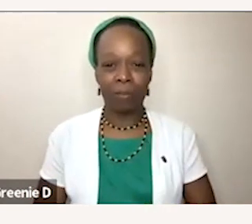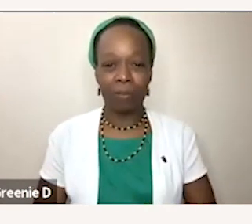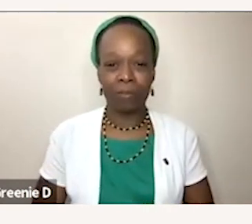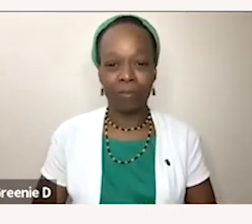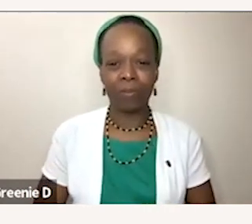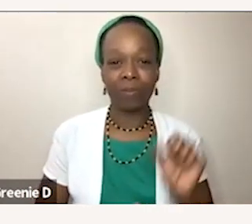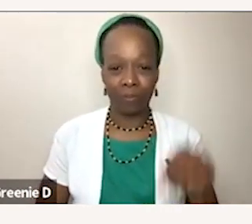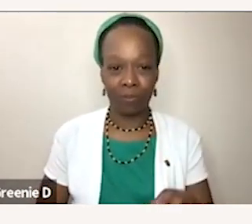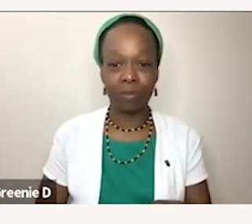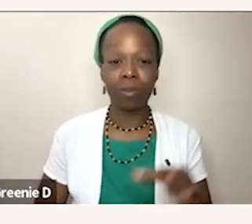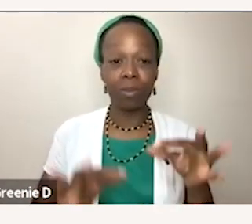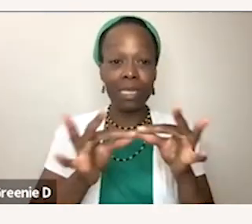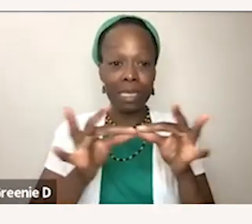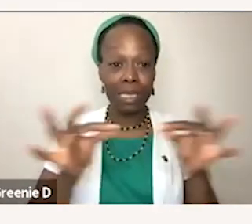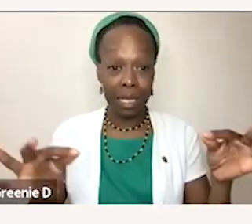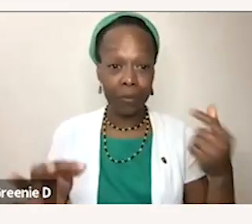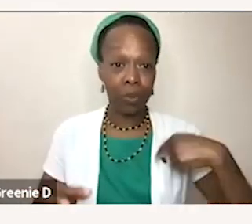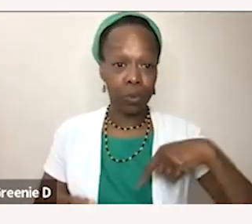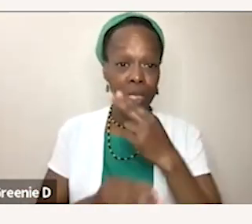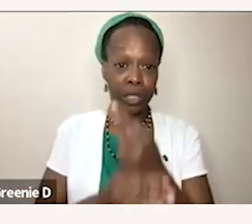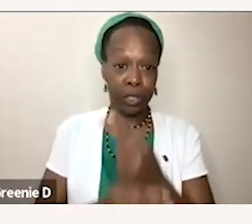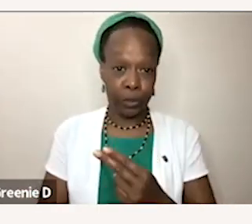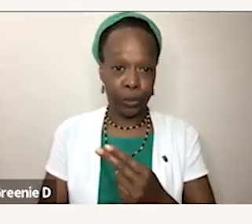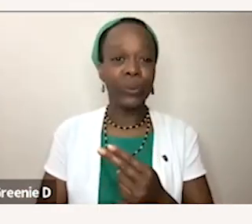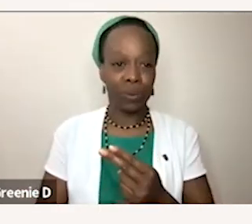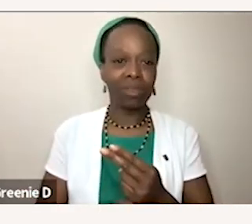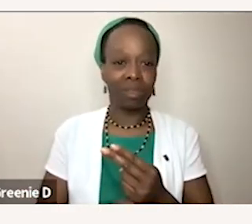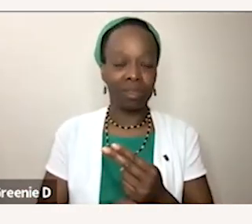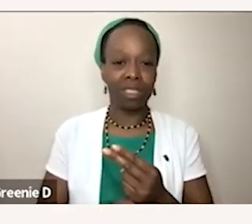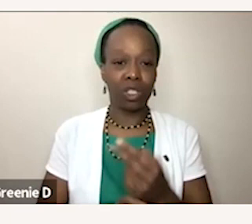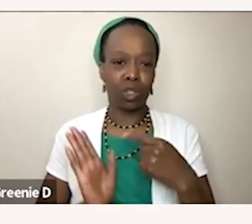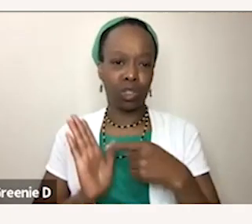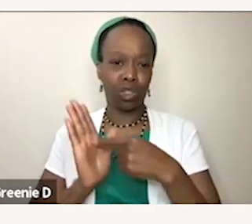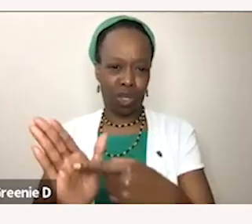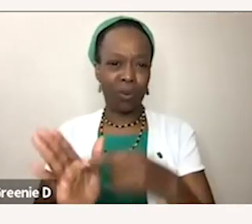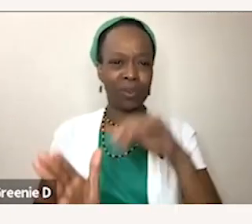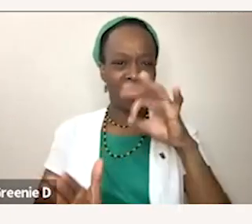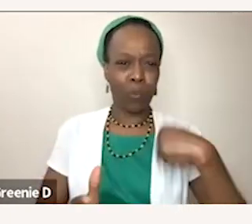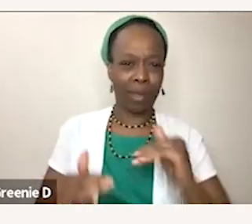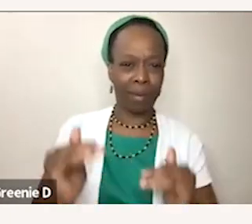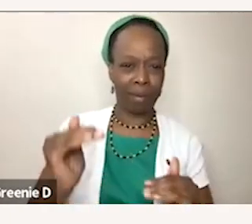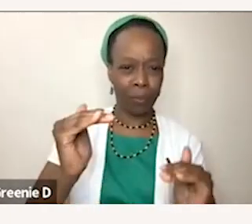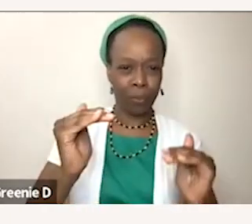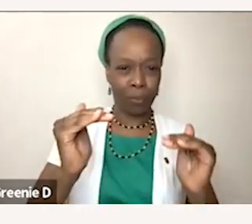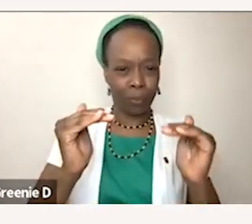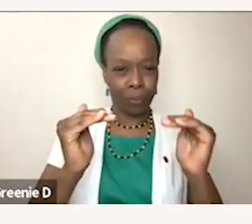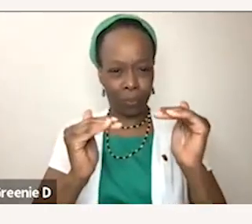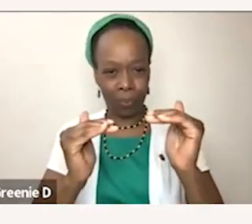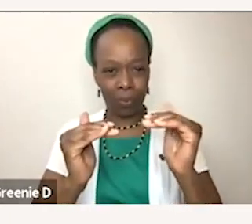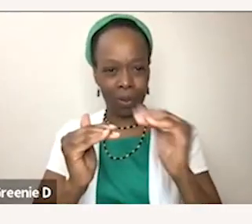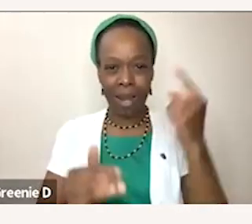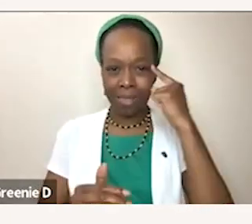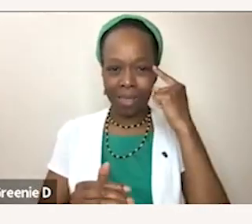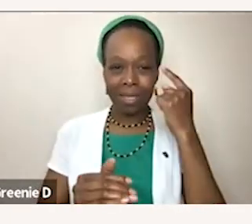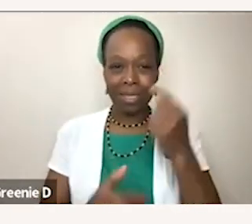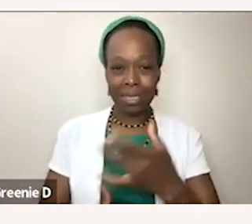yeah, the language we use dictates the equity that we show and we live. And I think it's very interesting